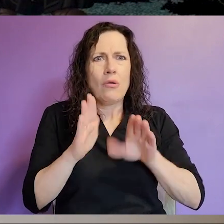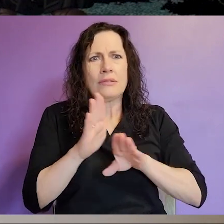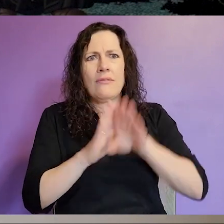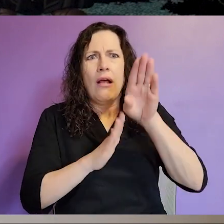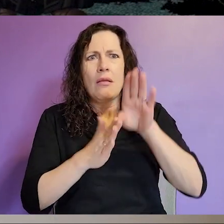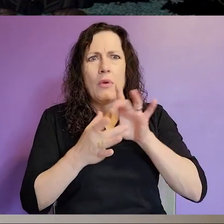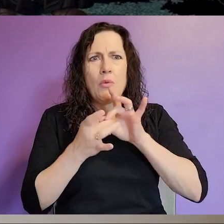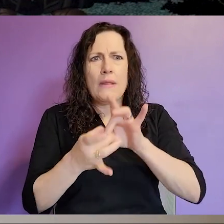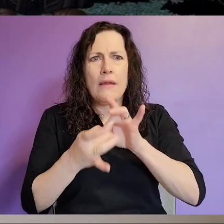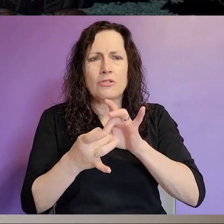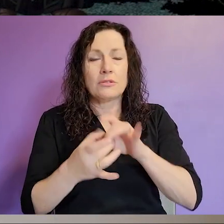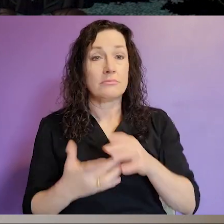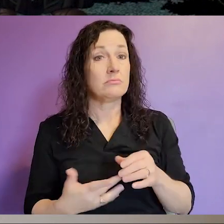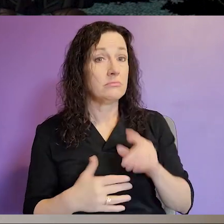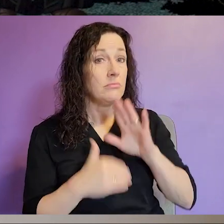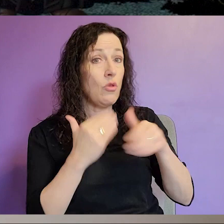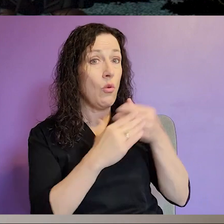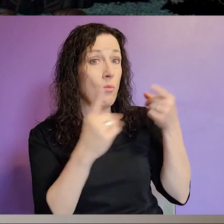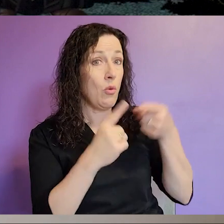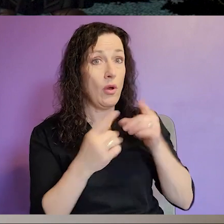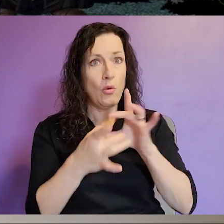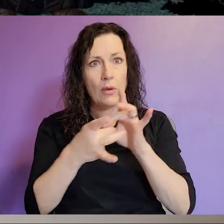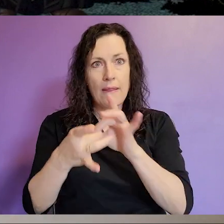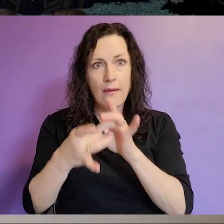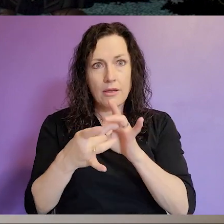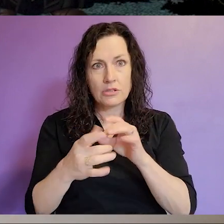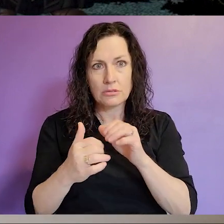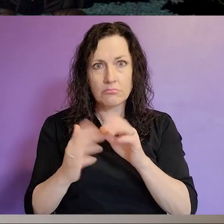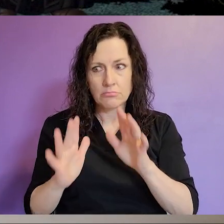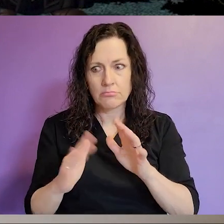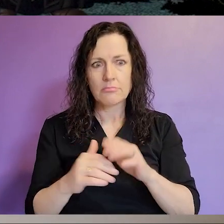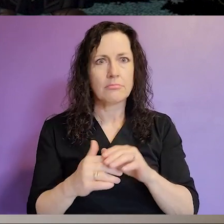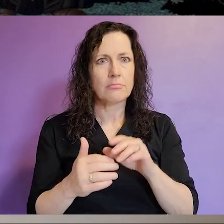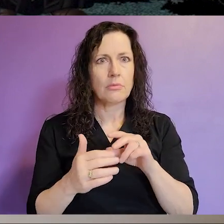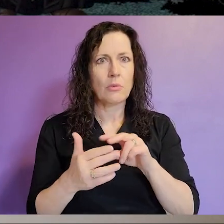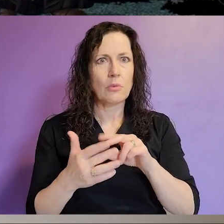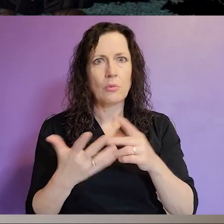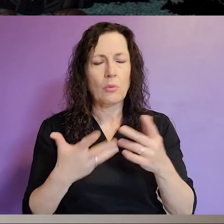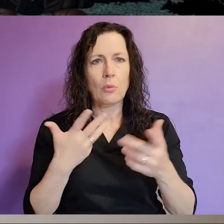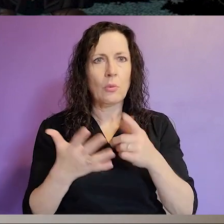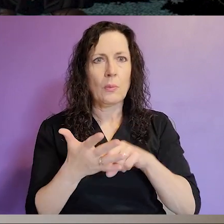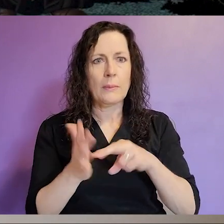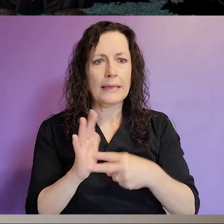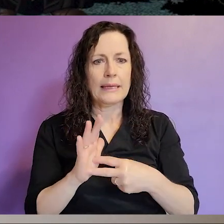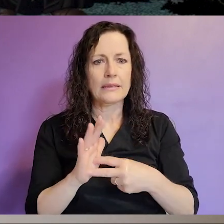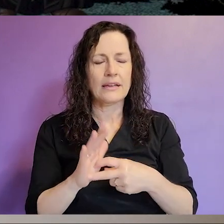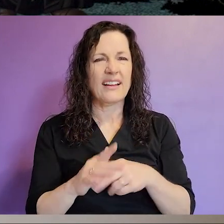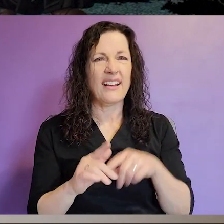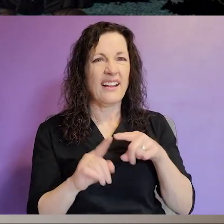form or be in a relationship? It's about relationships.